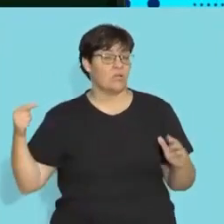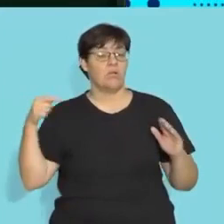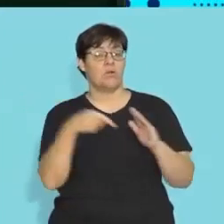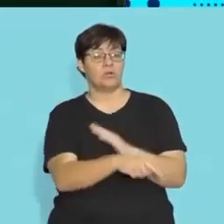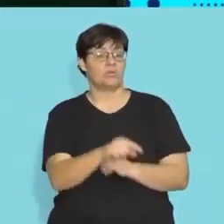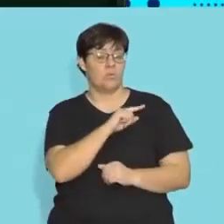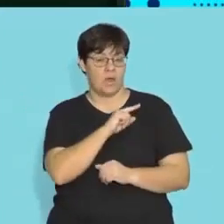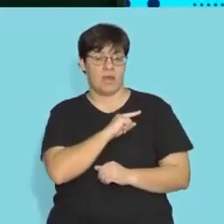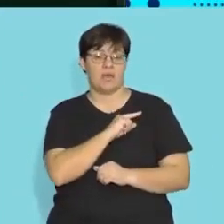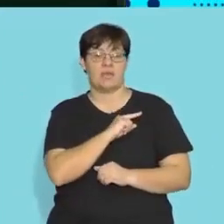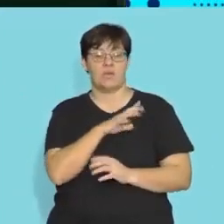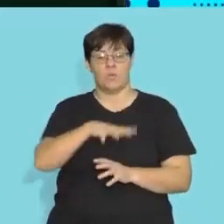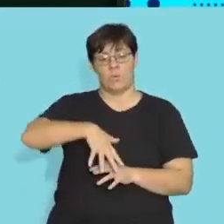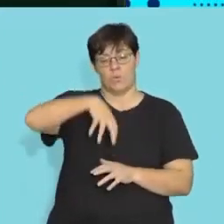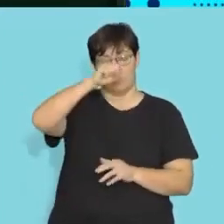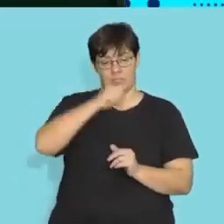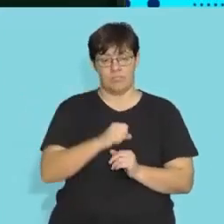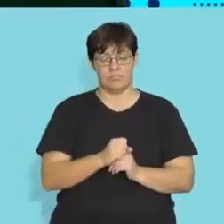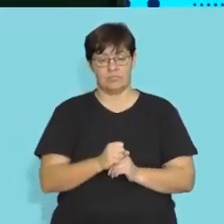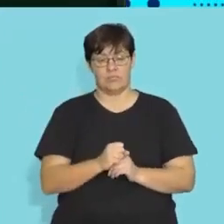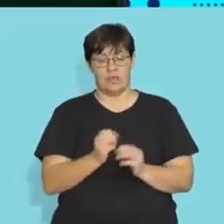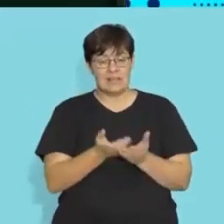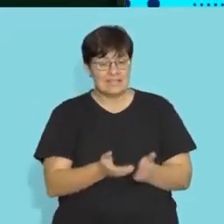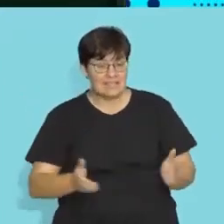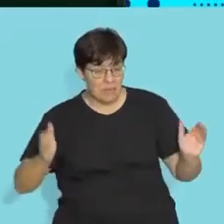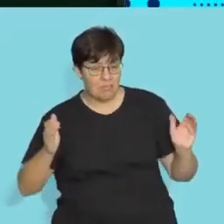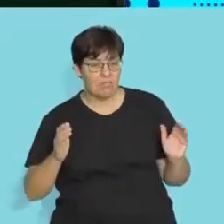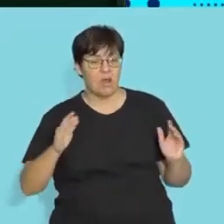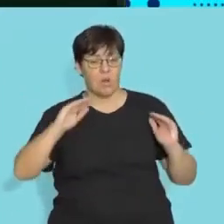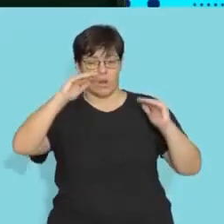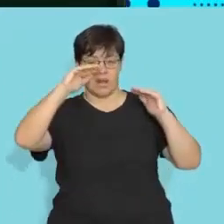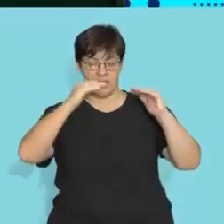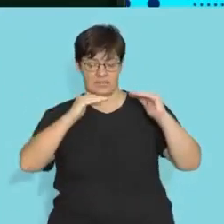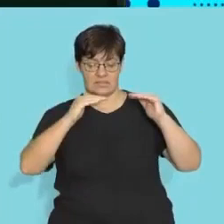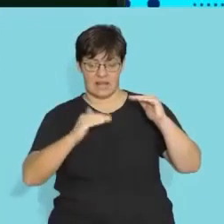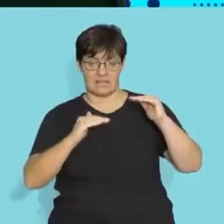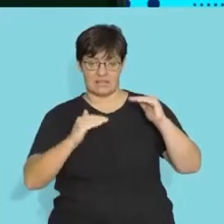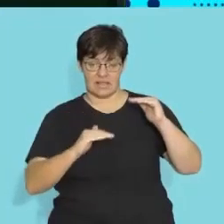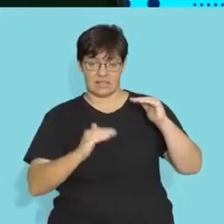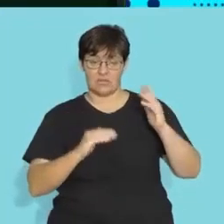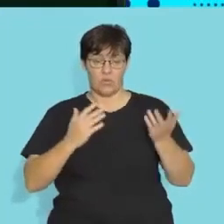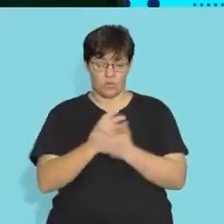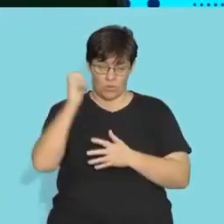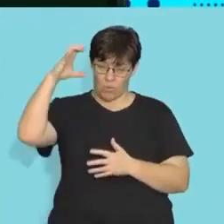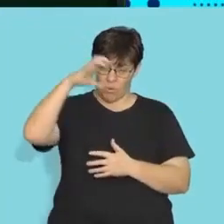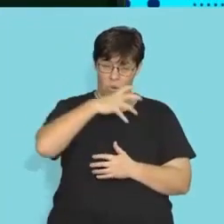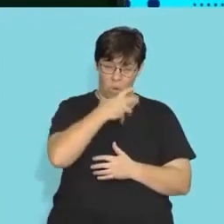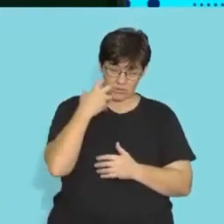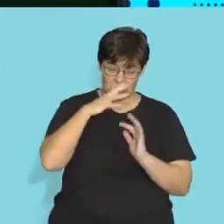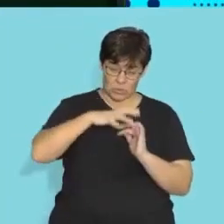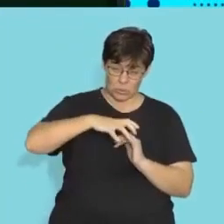is lost during evaporation. Many of our dams lose a significant amount of water every year through